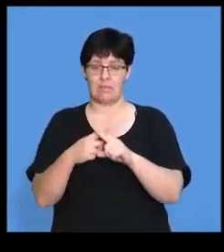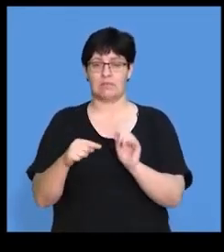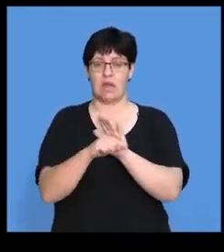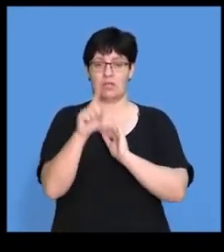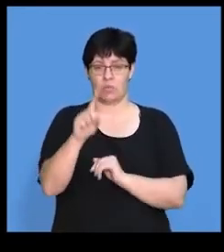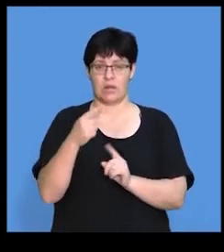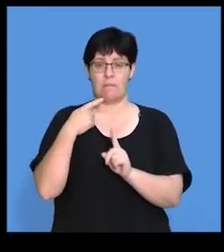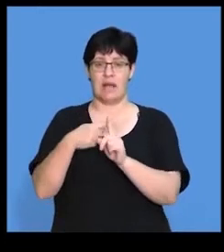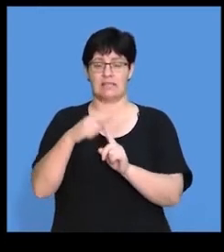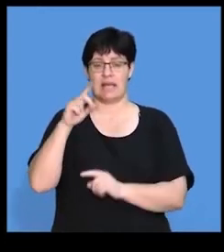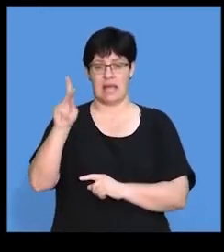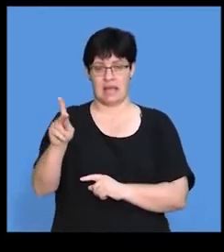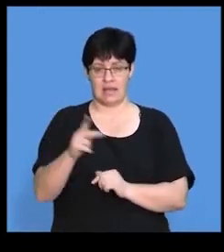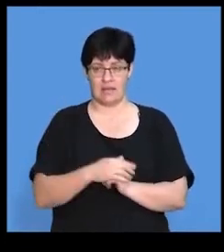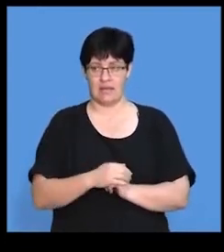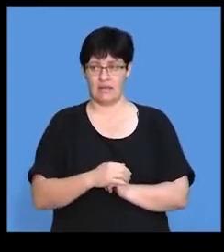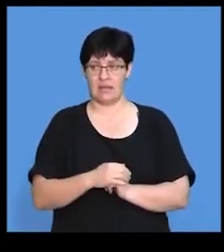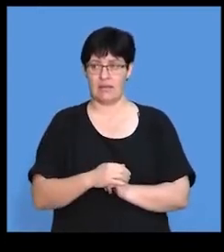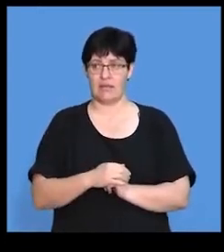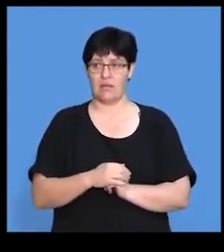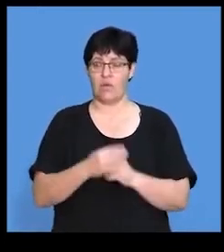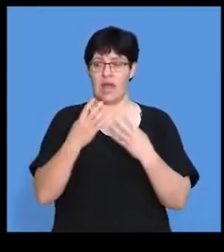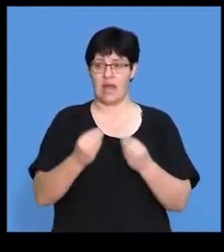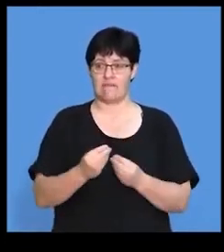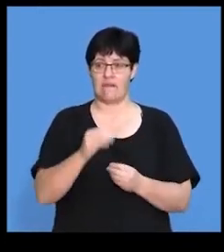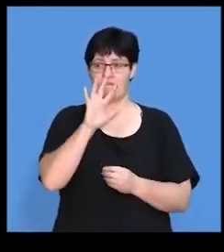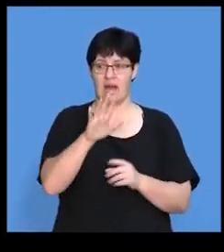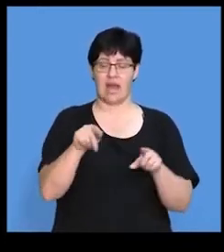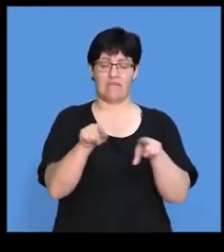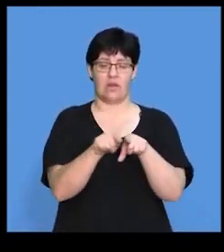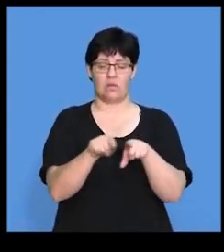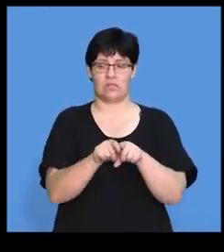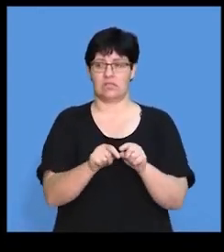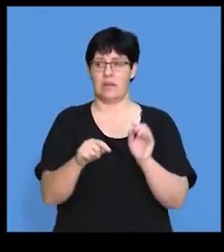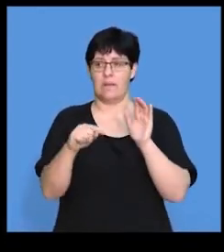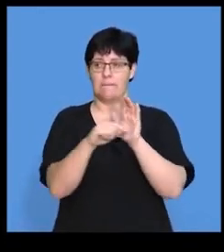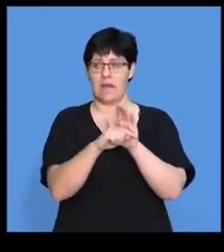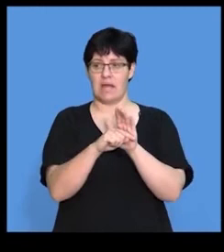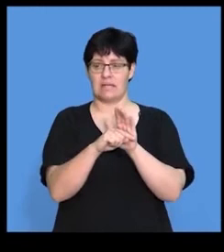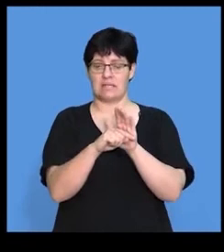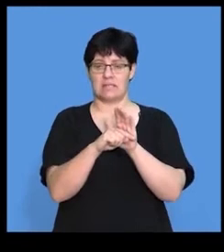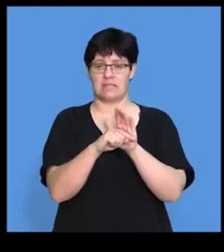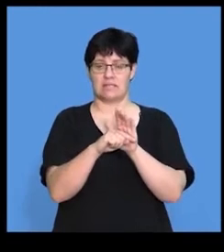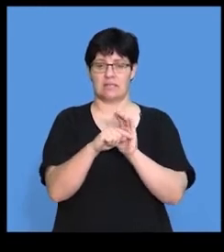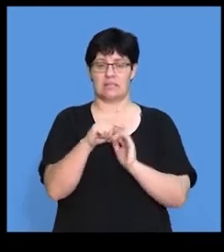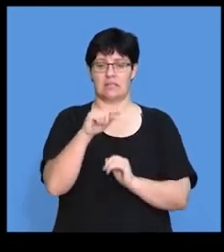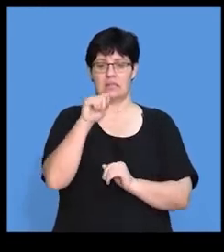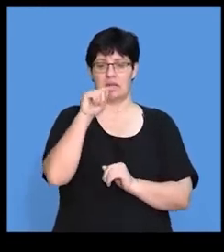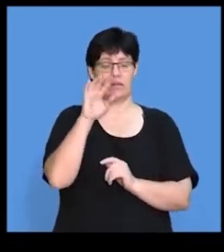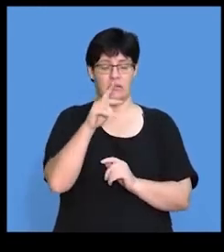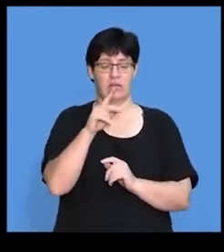1 plus k. So we have 5 is equal to minus 2 times minus 1 is